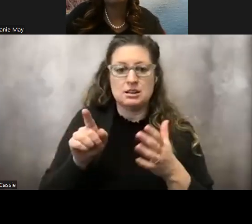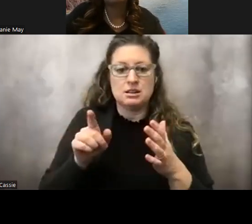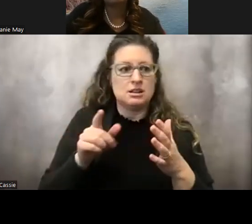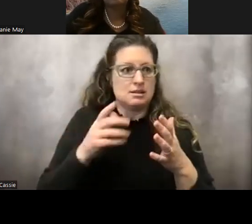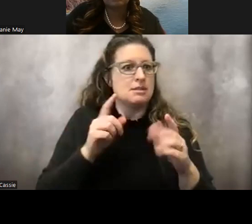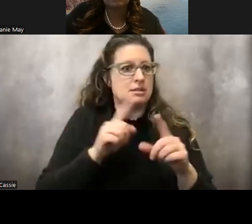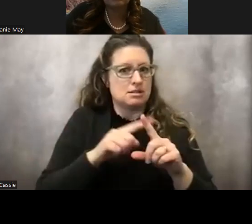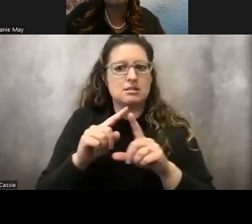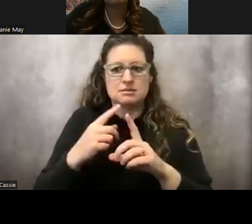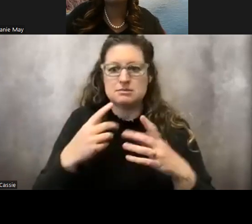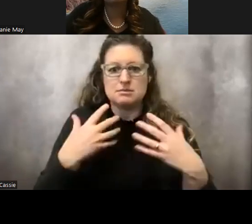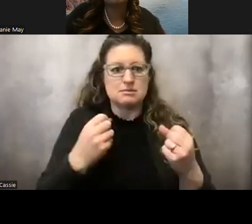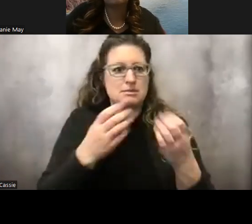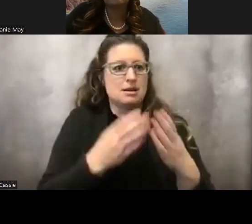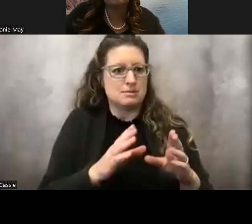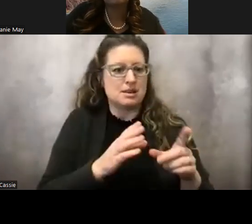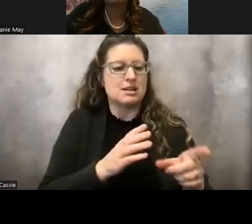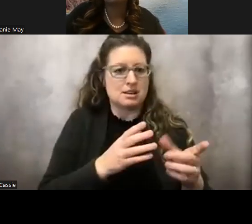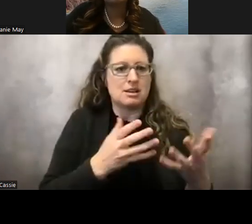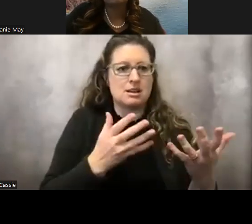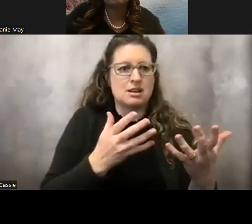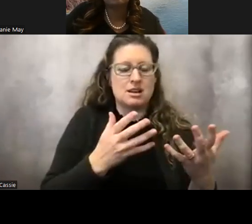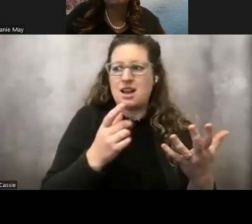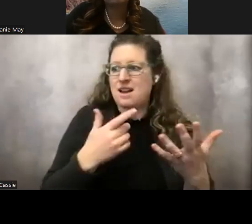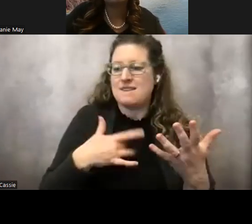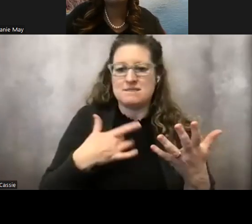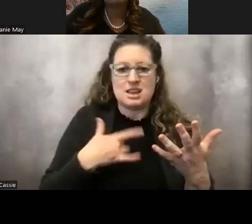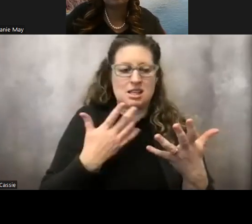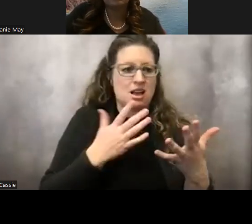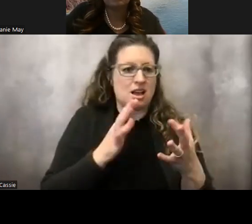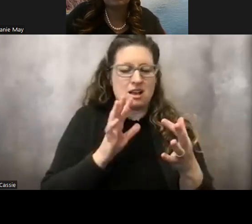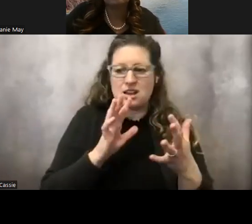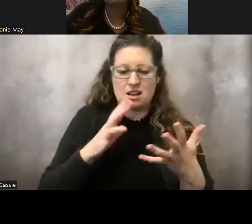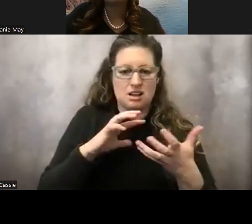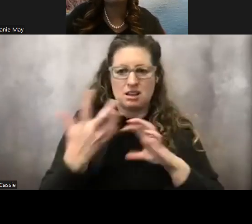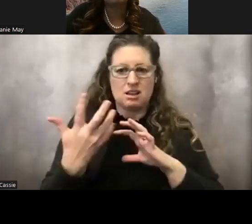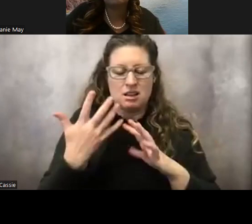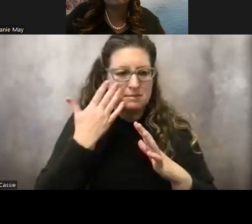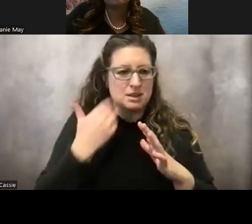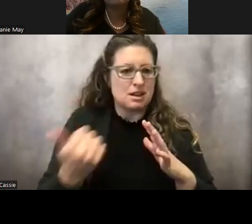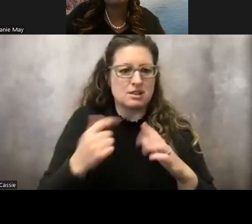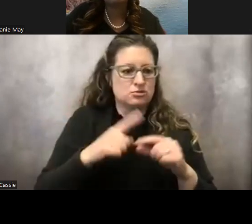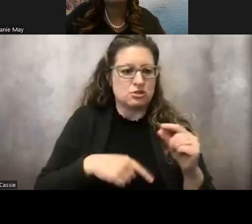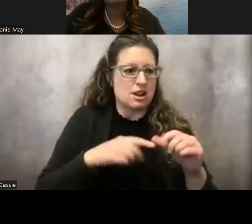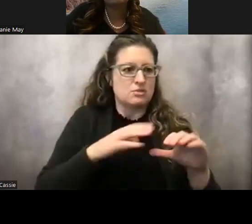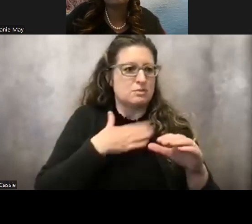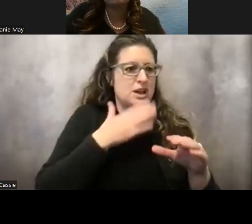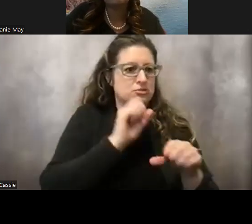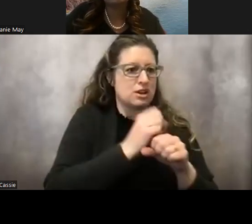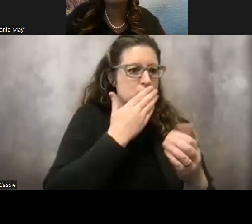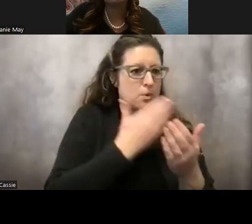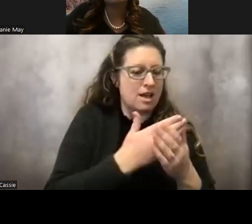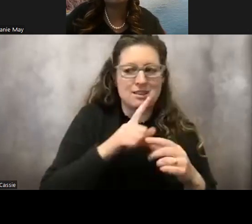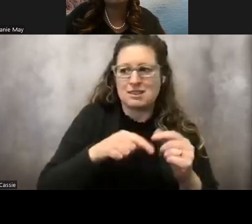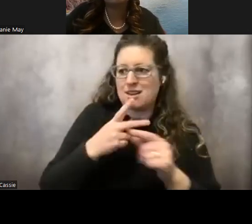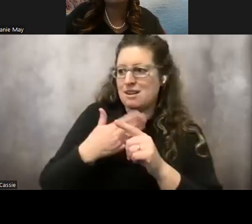what felt like a massive failure to care for themselves, to care for their children, to care for their responsibilities. And at the end of the day, they had to learn how to come